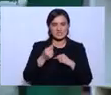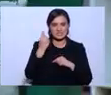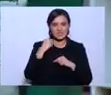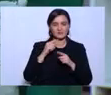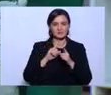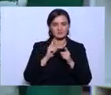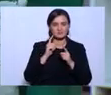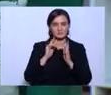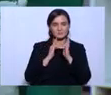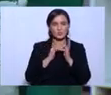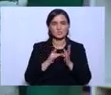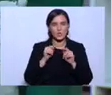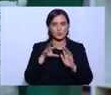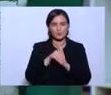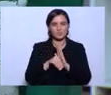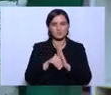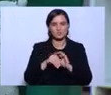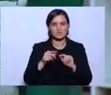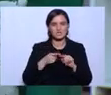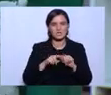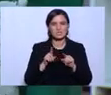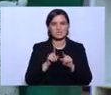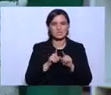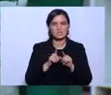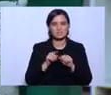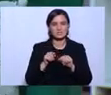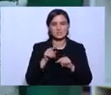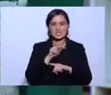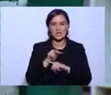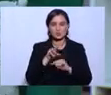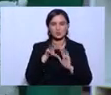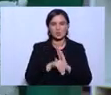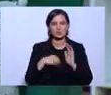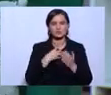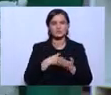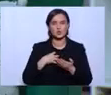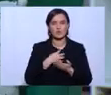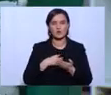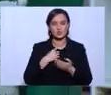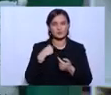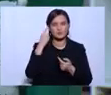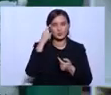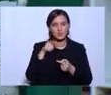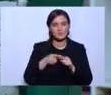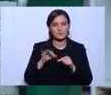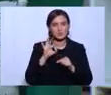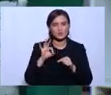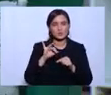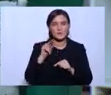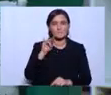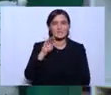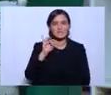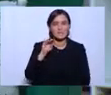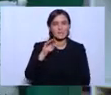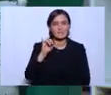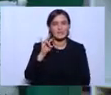is quite often a big theme in literature, and we can think of other stories like Peter Pan, the boy who